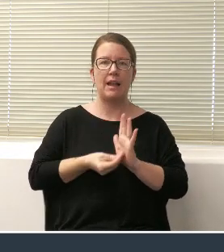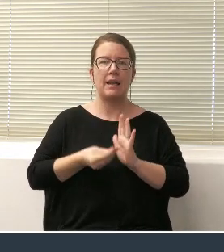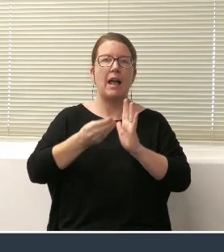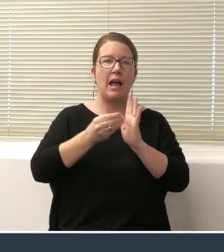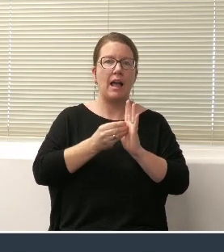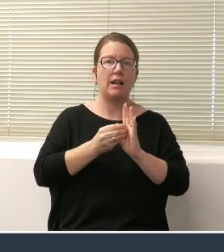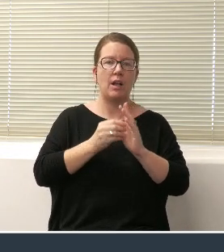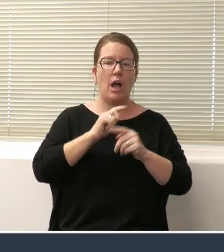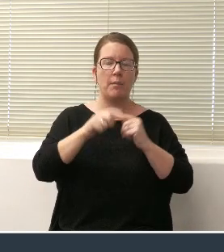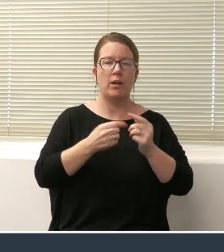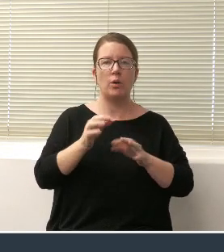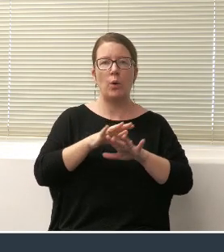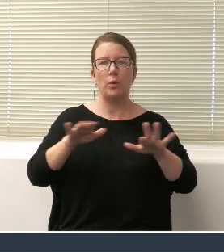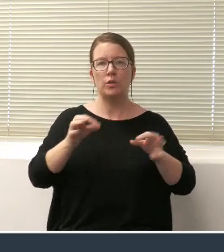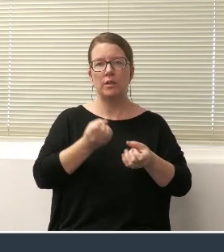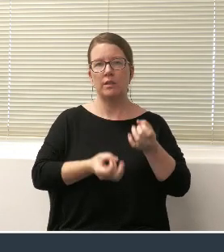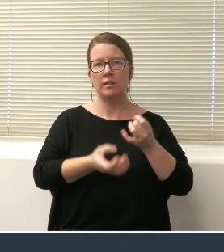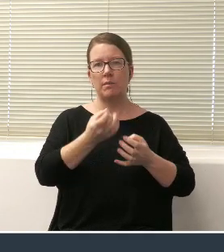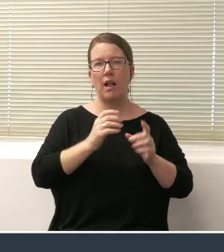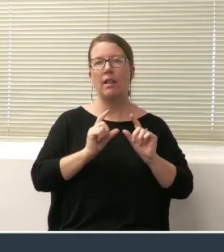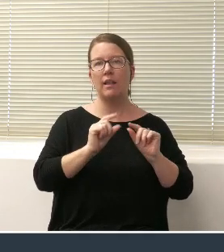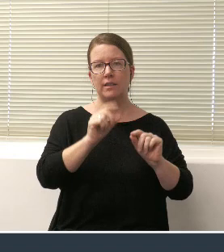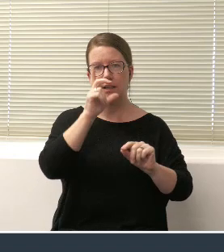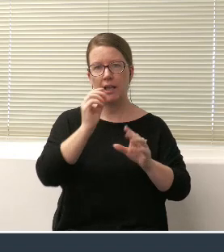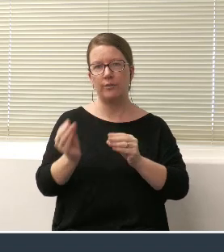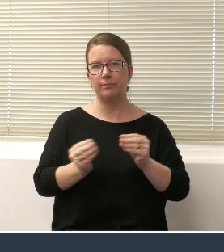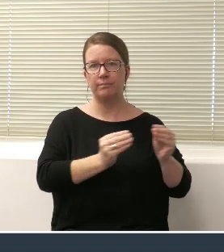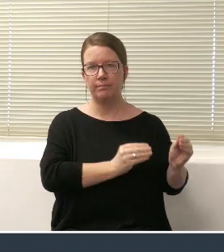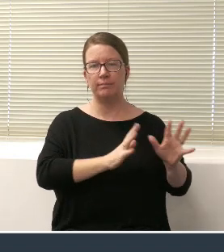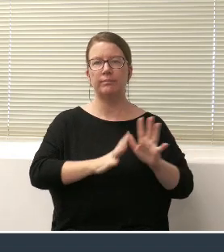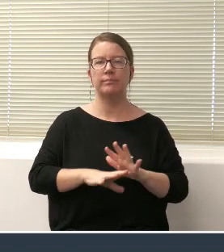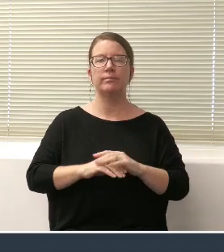Thank you. Thanks. Thank you.